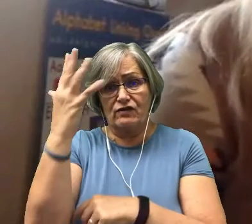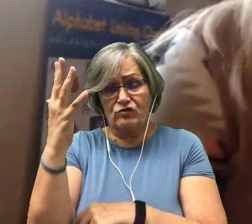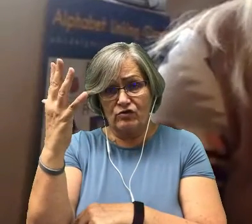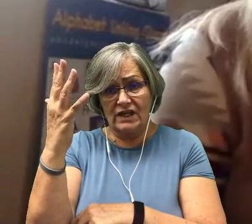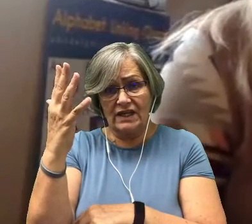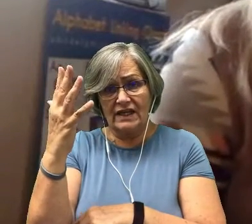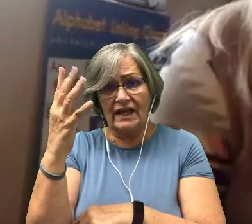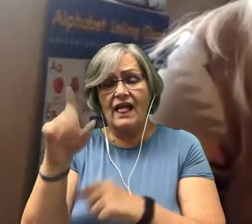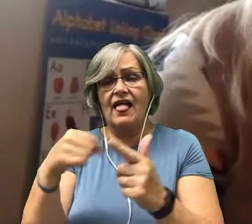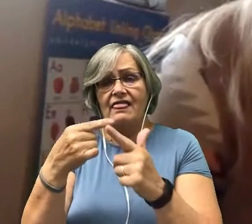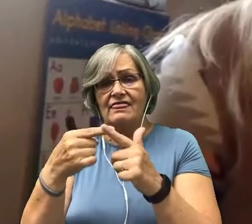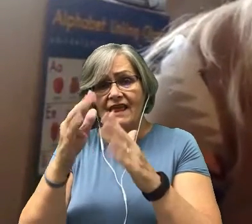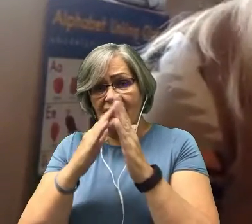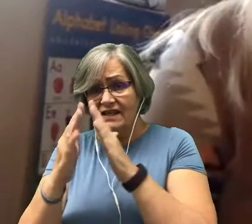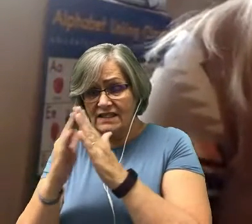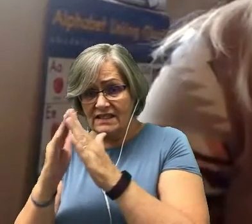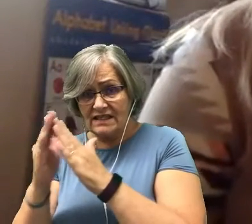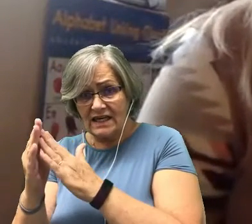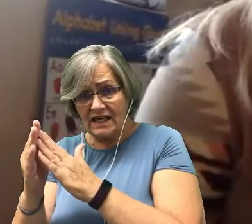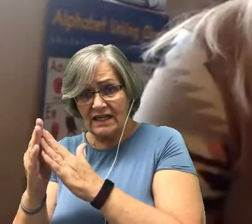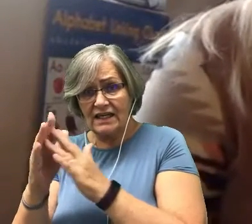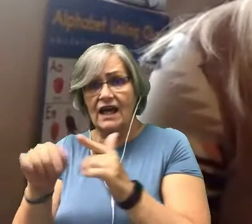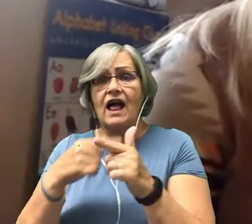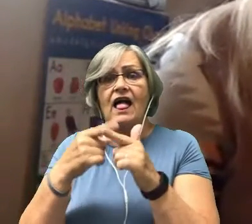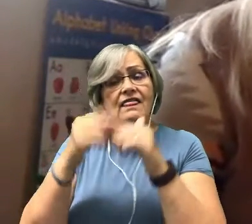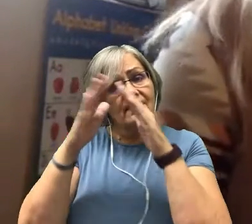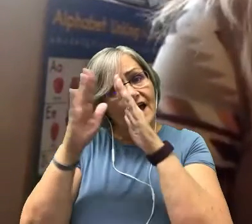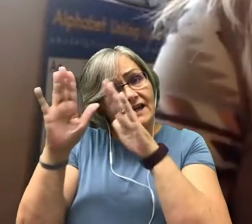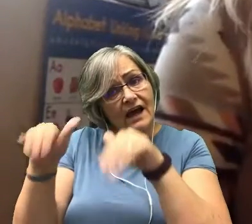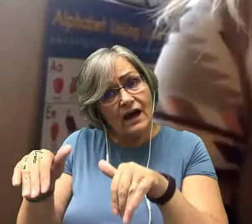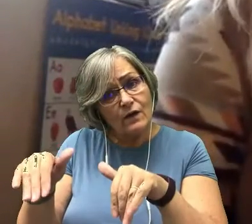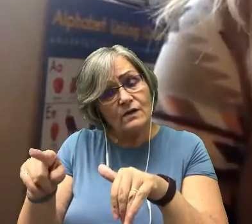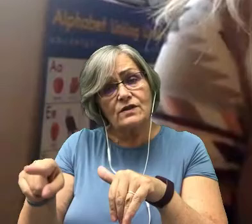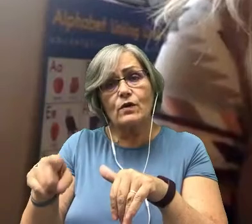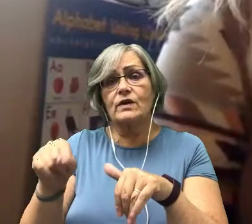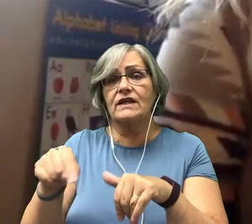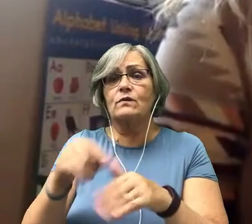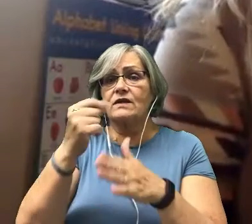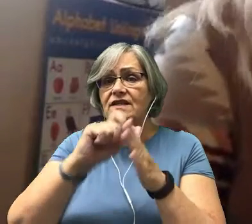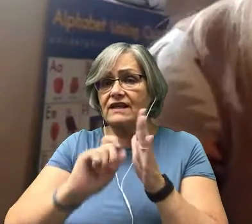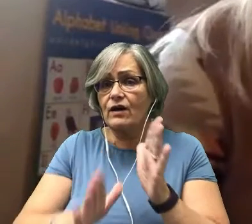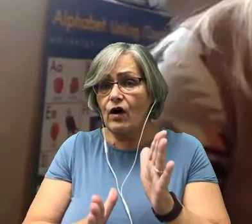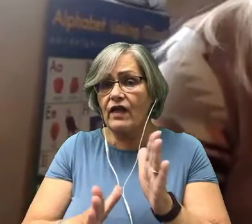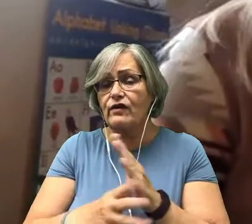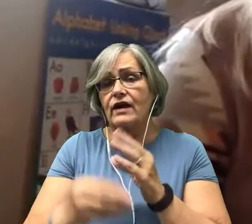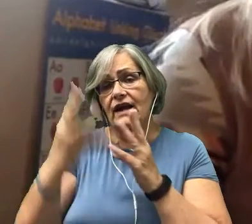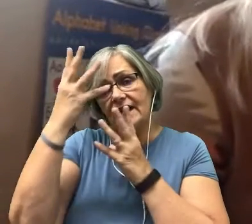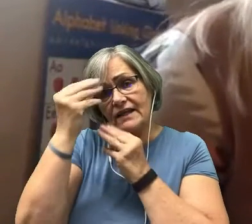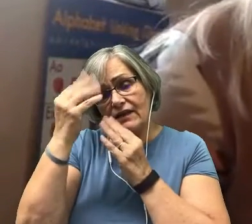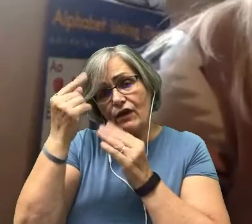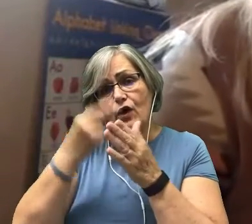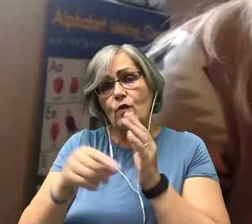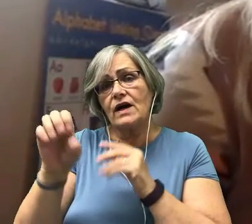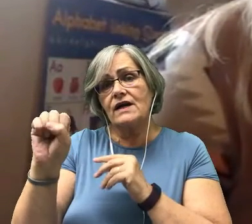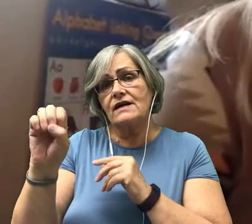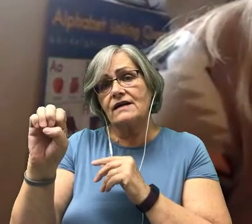forest, and then he went into the city, and then he was in his house. So he was the author. He thought of what his setting was